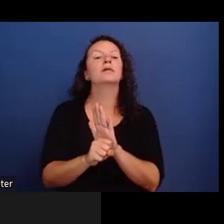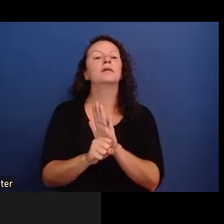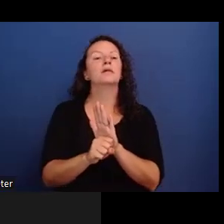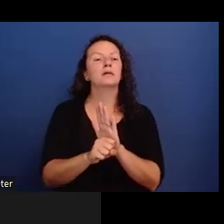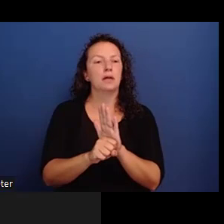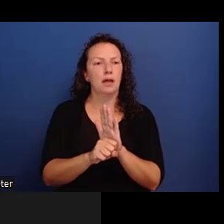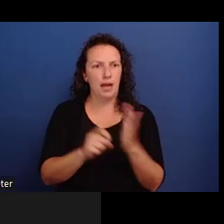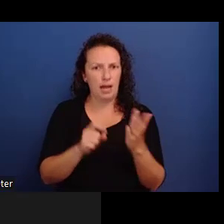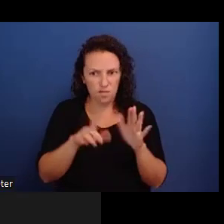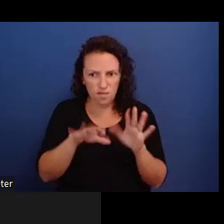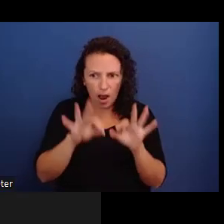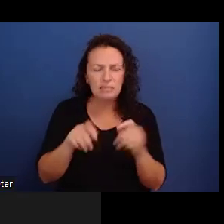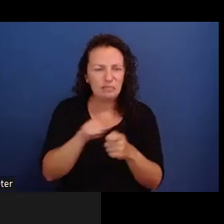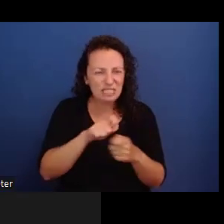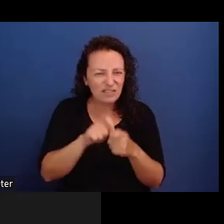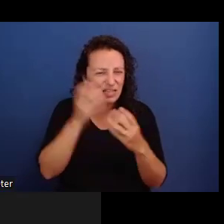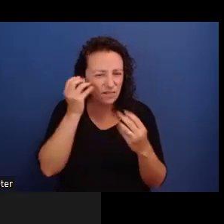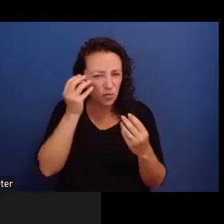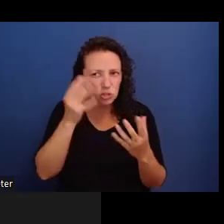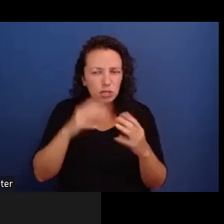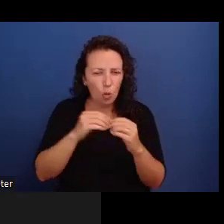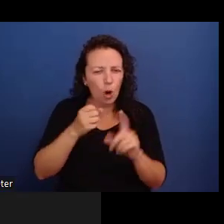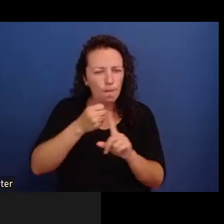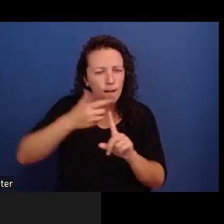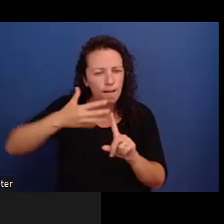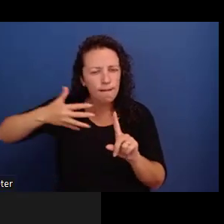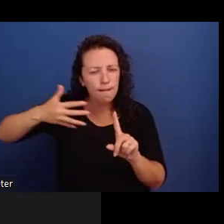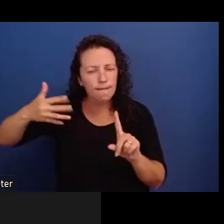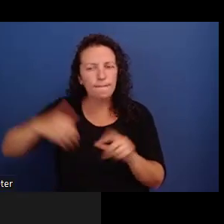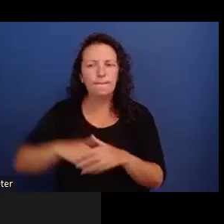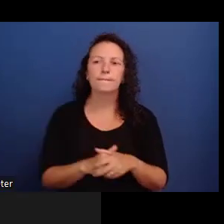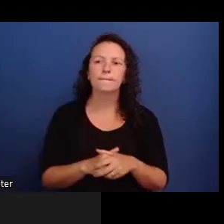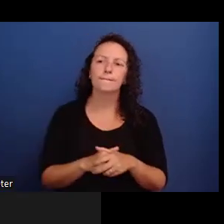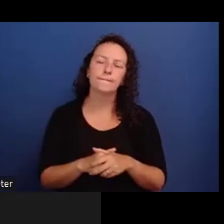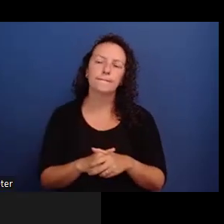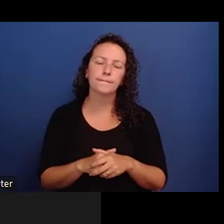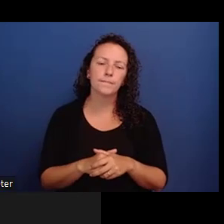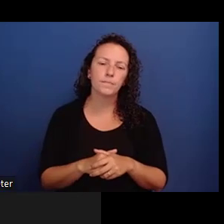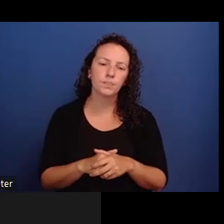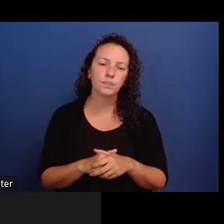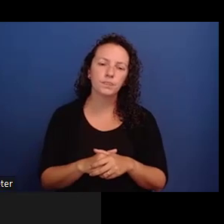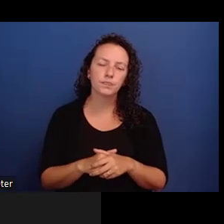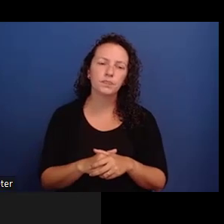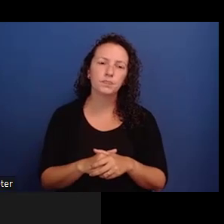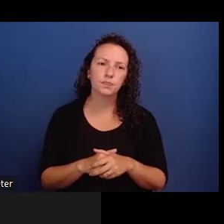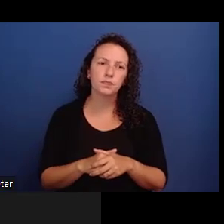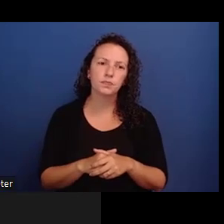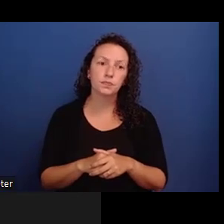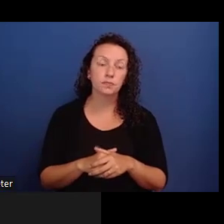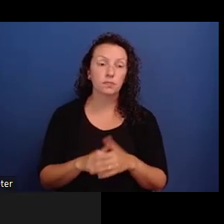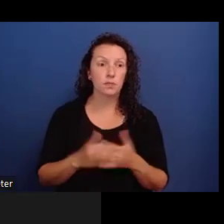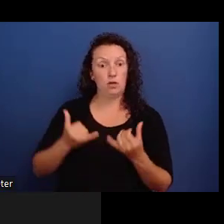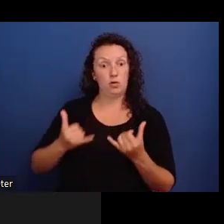particular information. And then um, the option to look at current